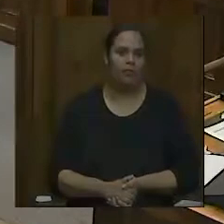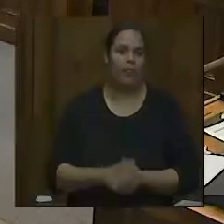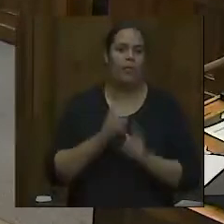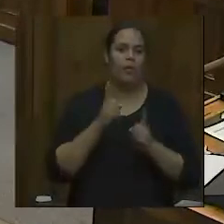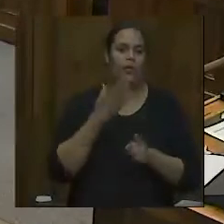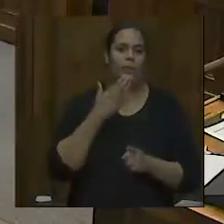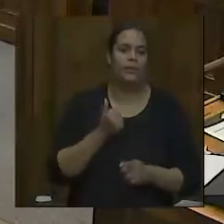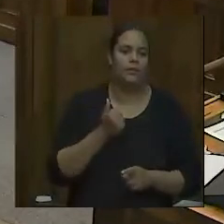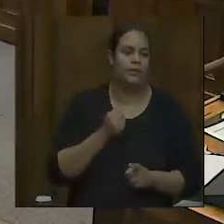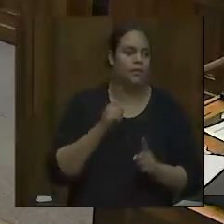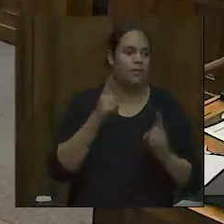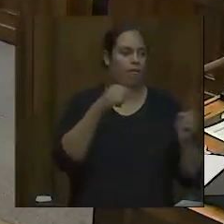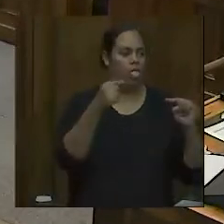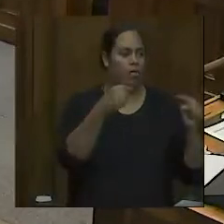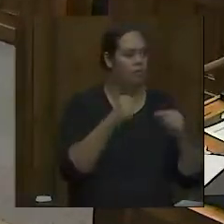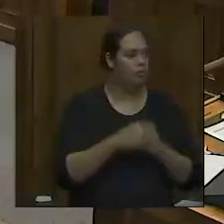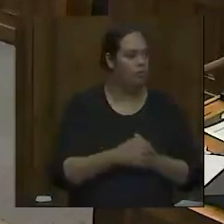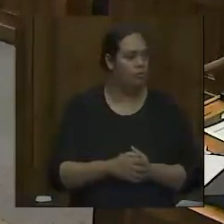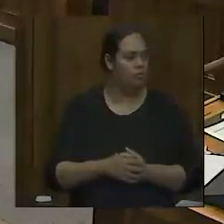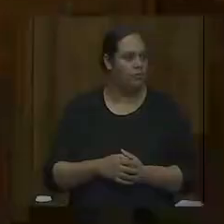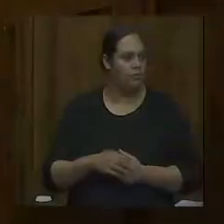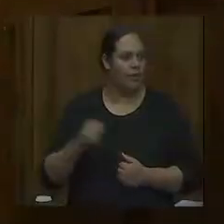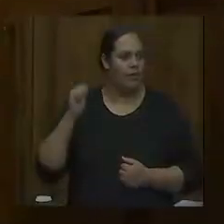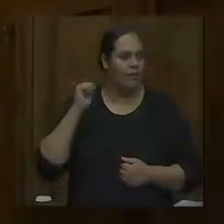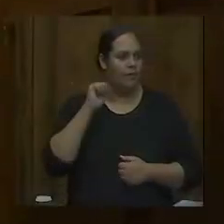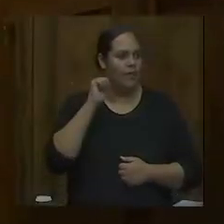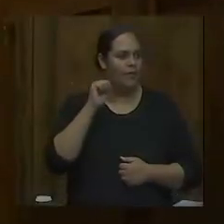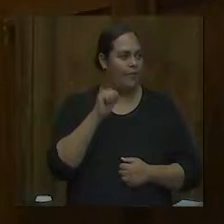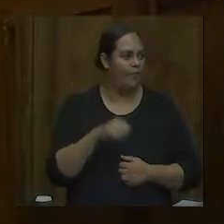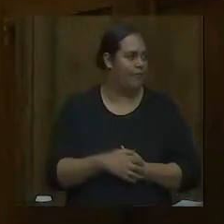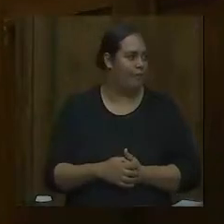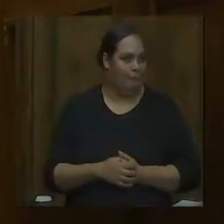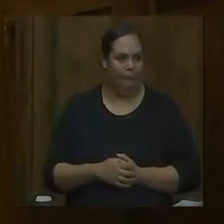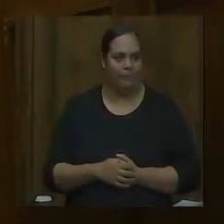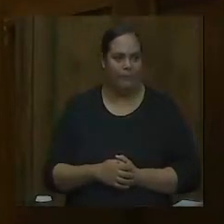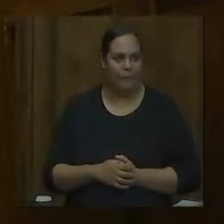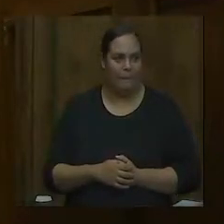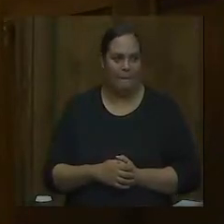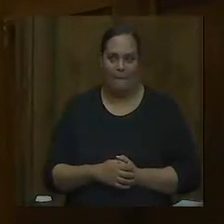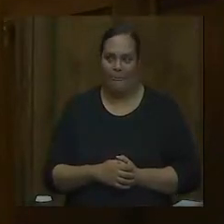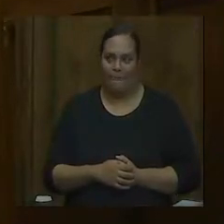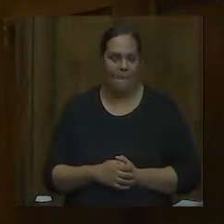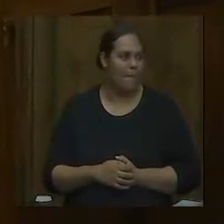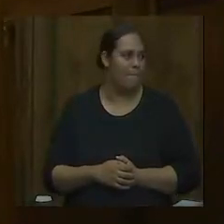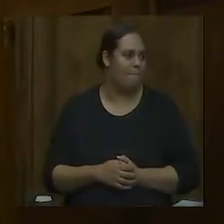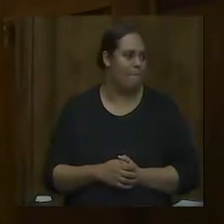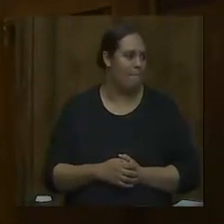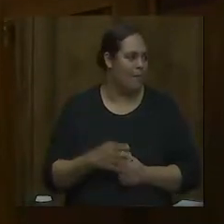Order, please. Baie dankie, Speaker. Baie Honourable dankie, Speaker.